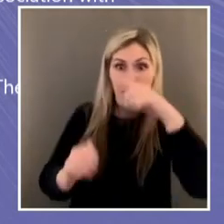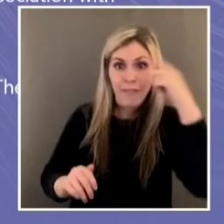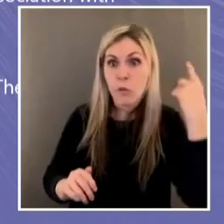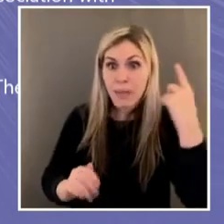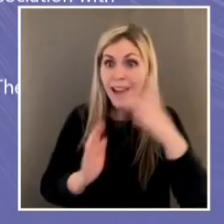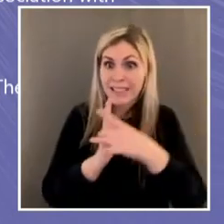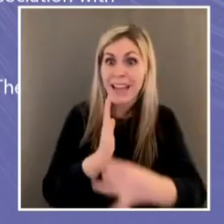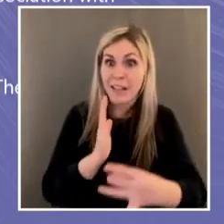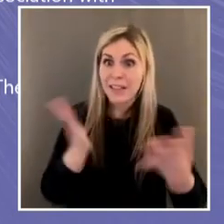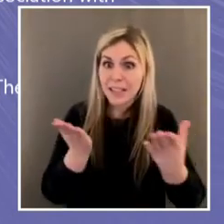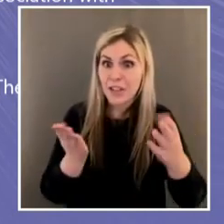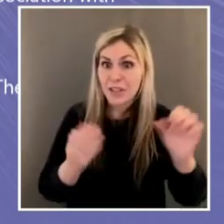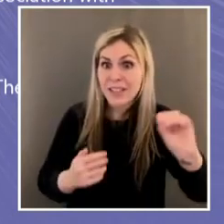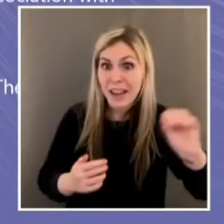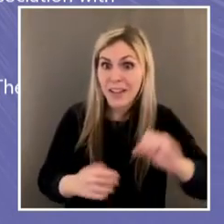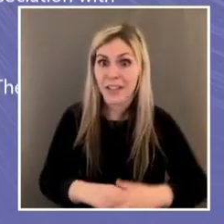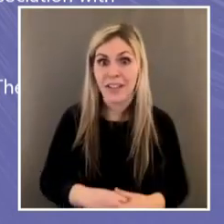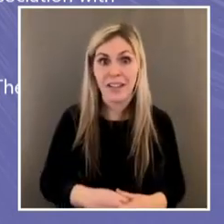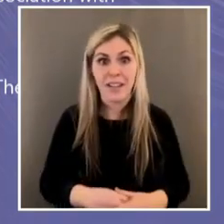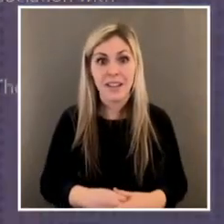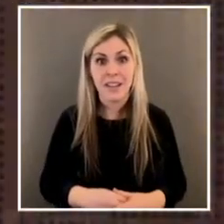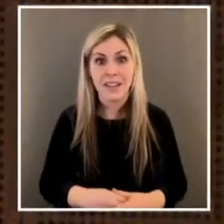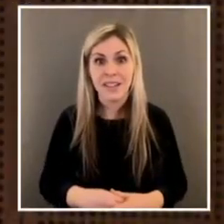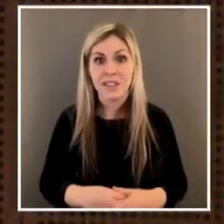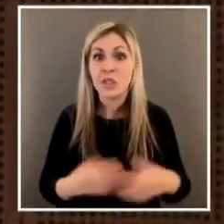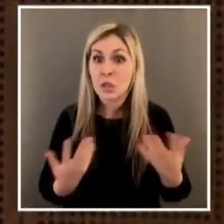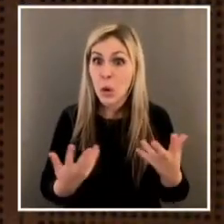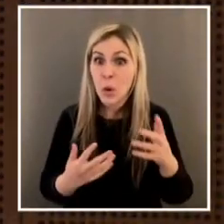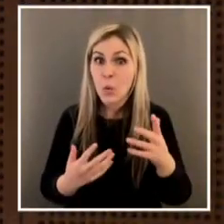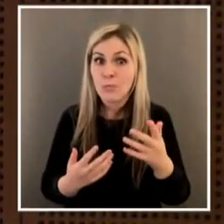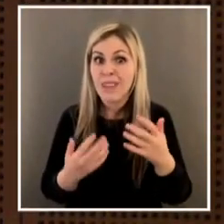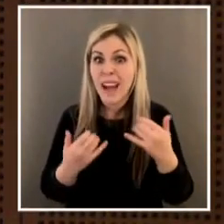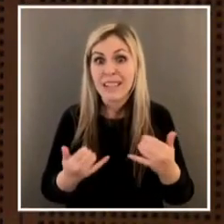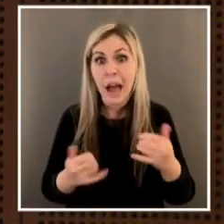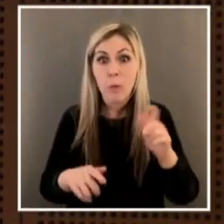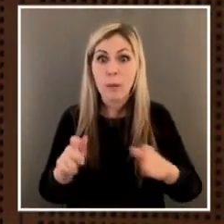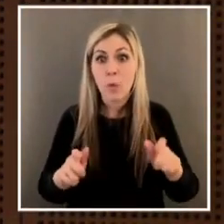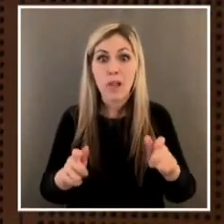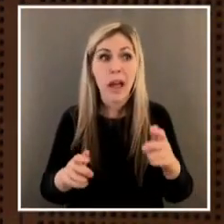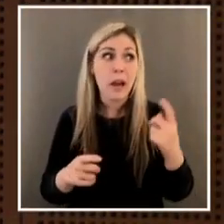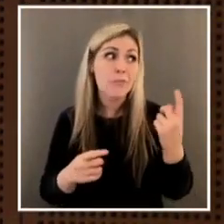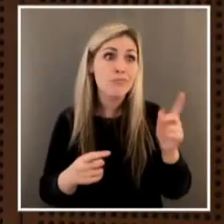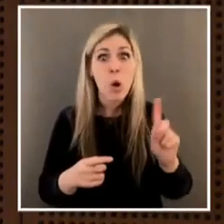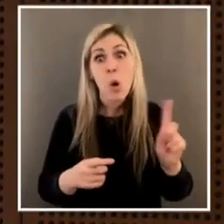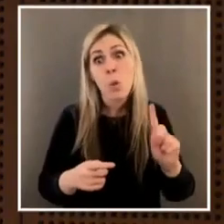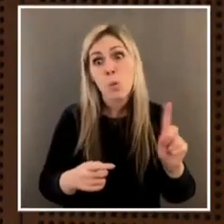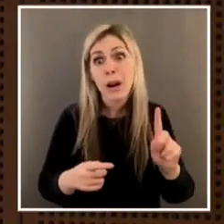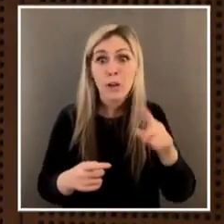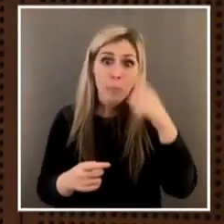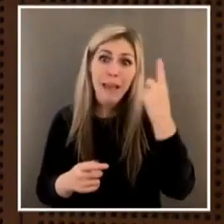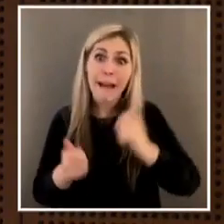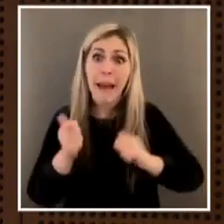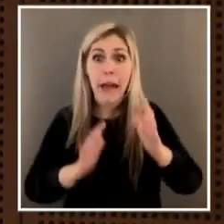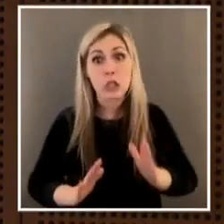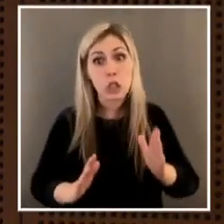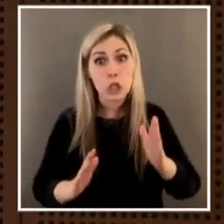in Seattle. So no one could say anymore they didn't know where the black actors were. They didn't